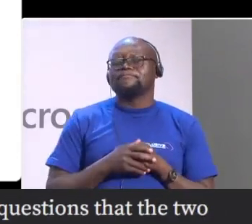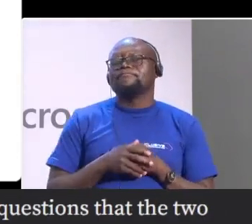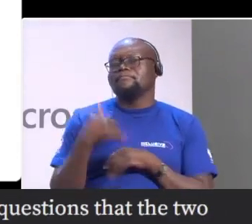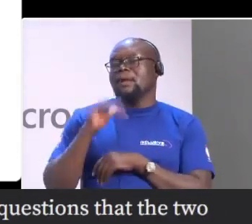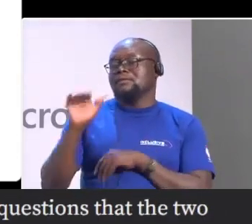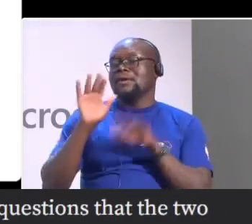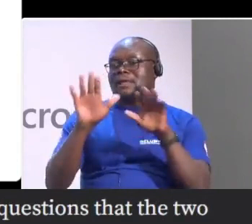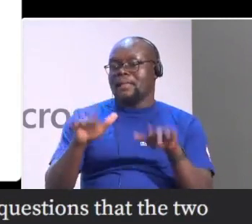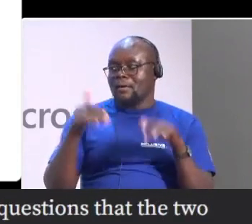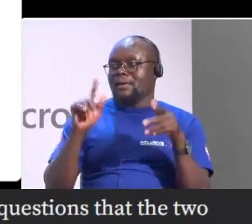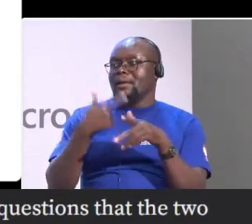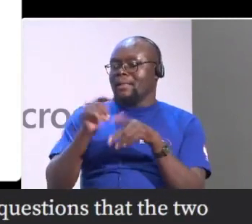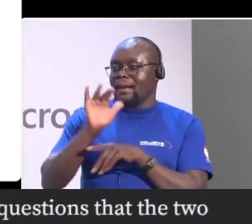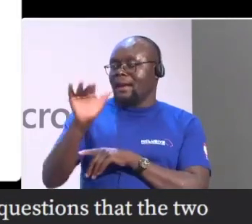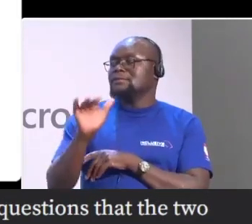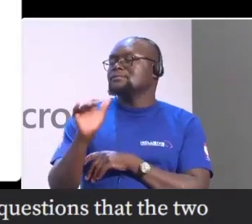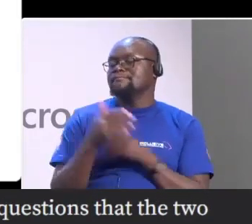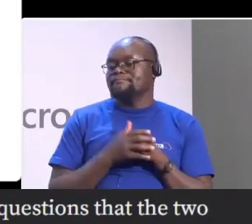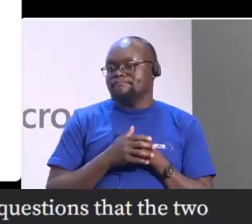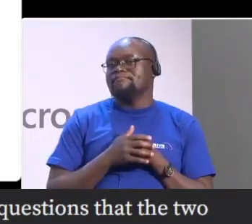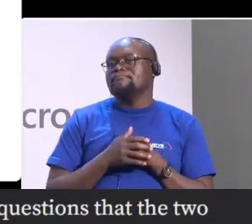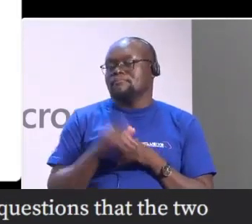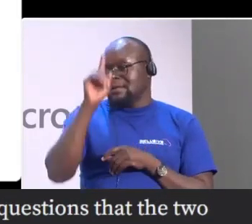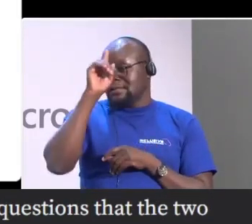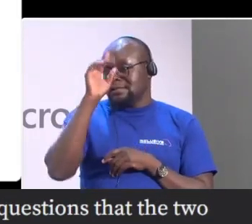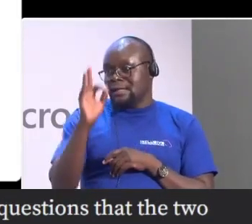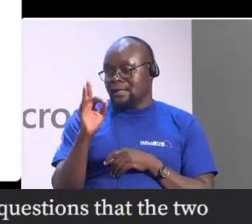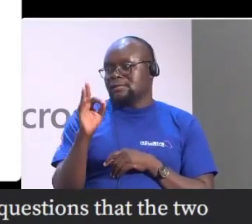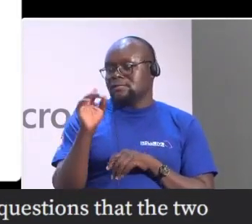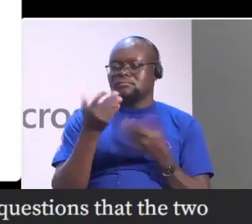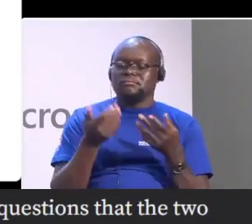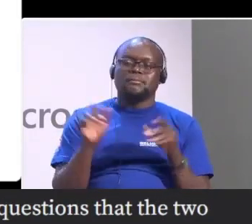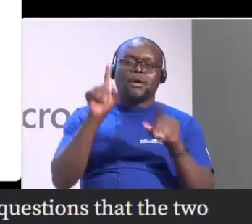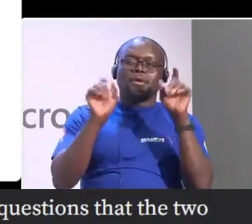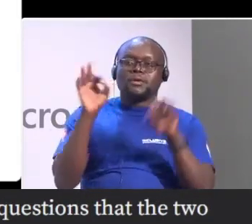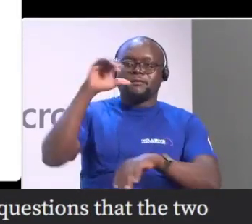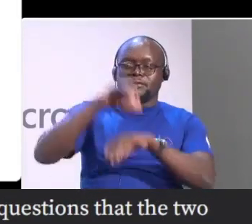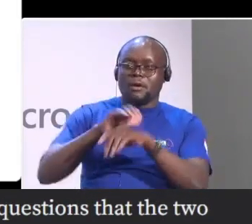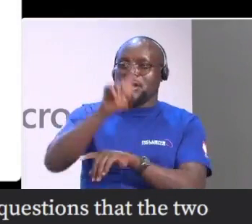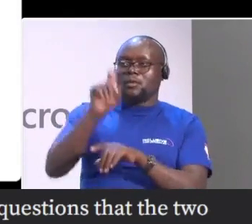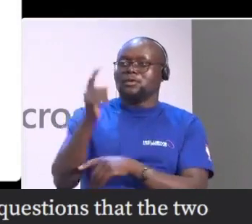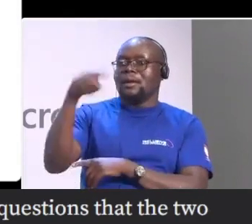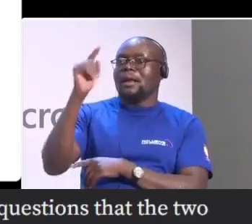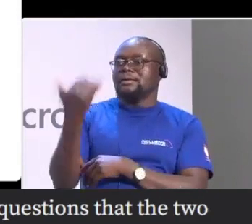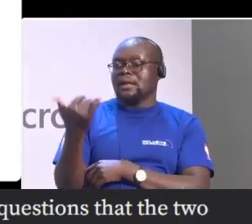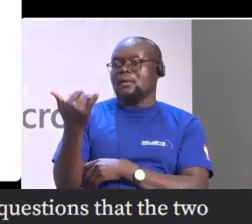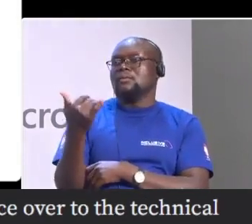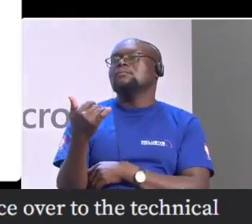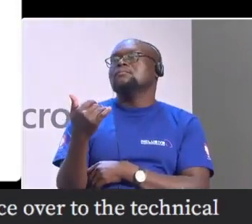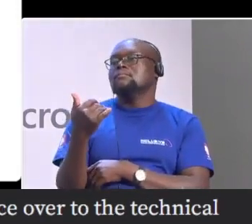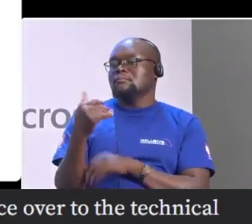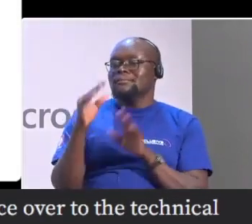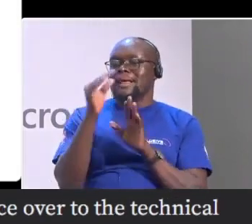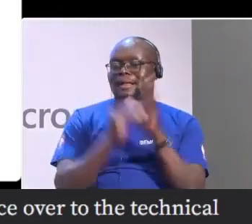ask the audience and then ask through Slido a series of 5 questions. And if you've got a question right now that's not on the